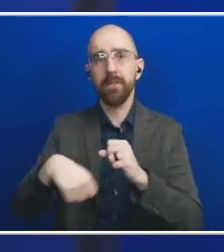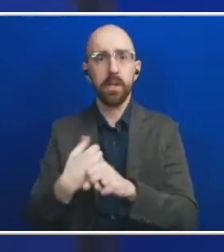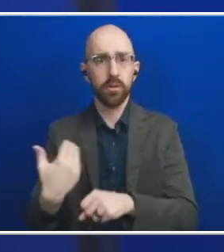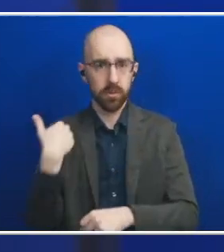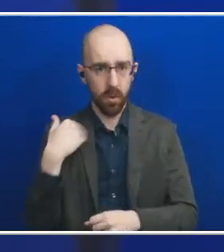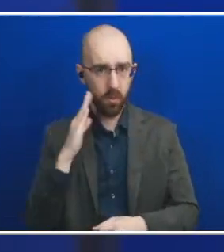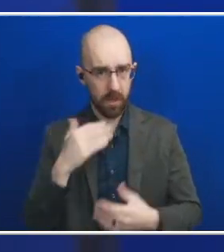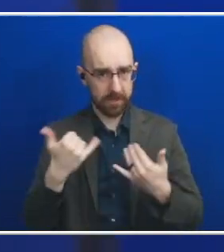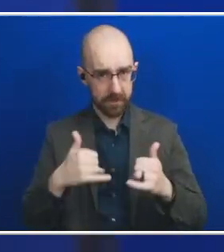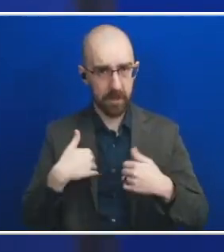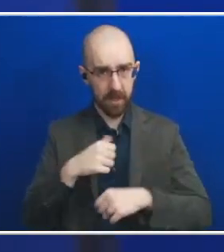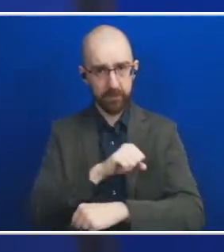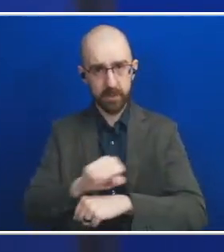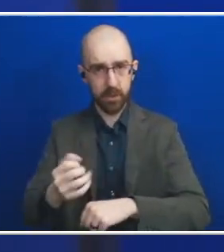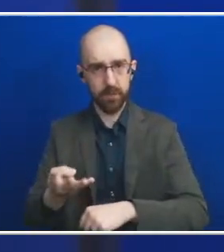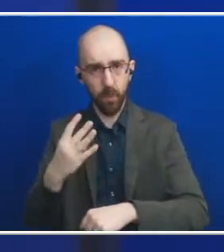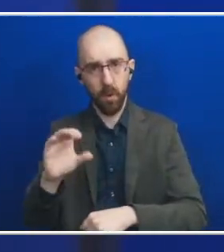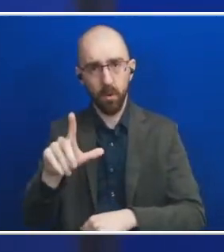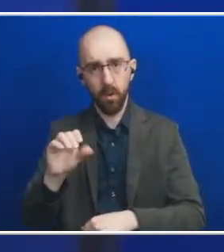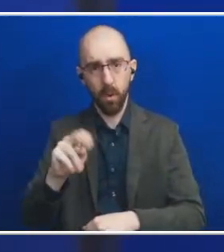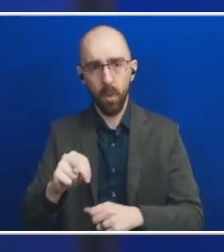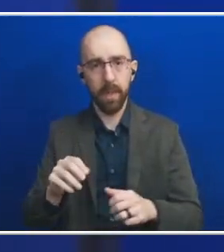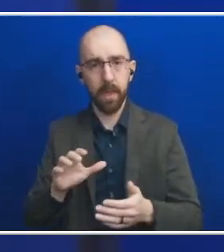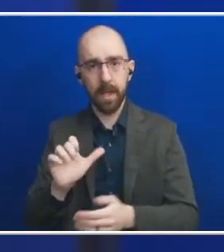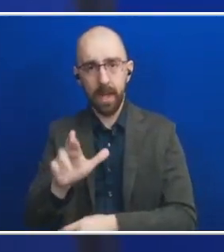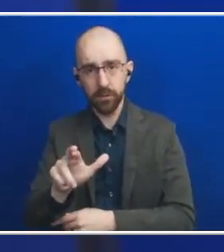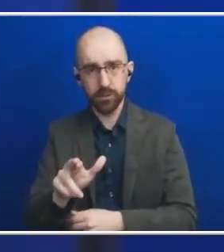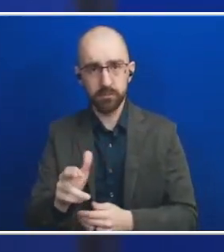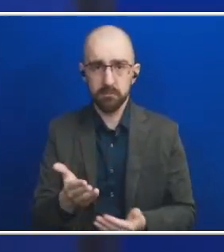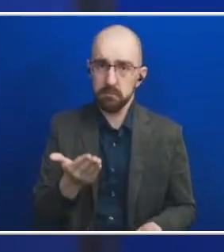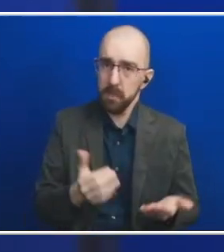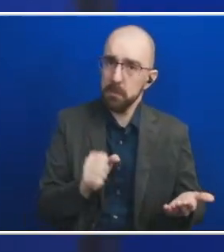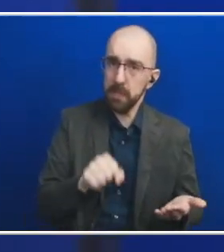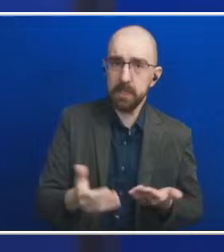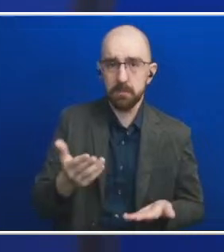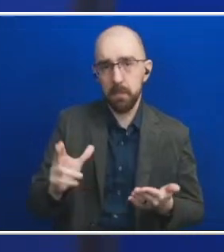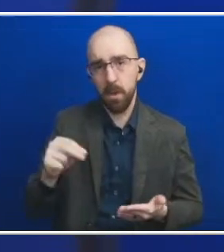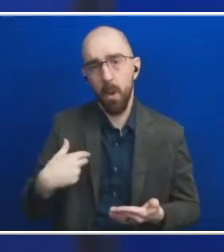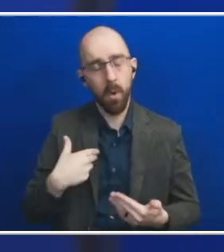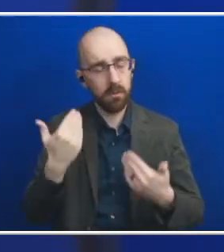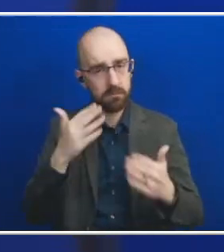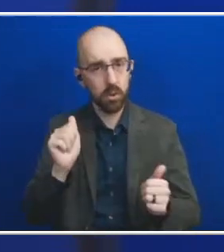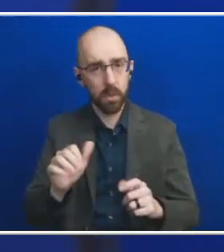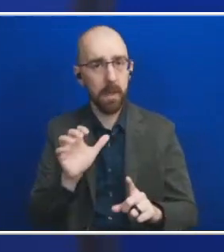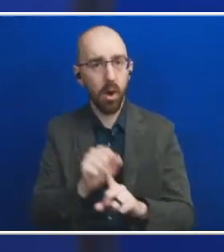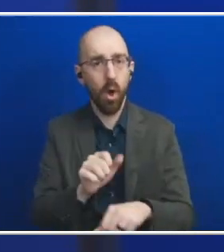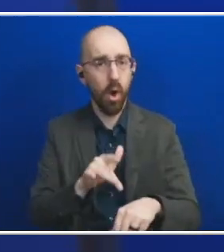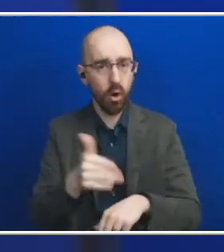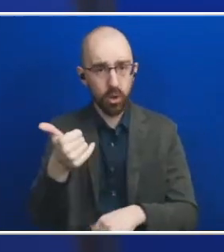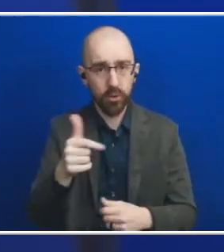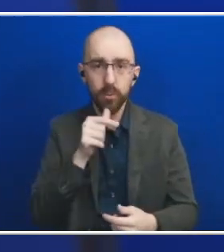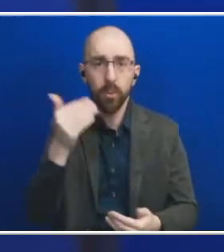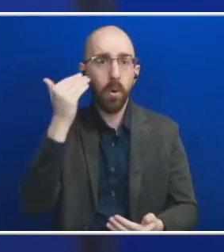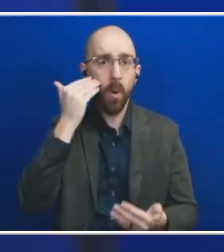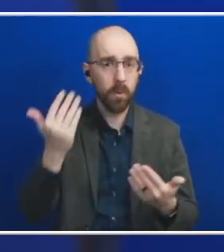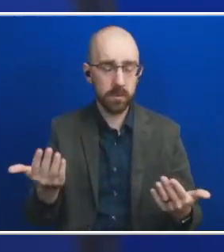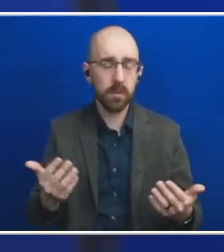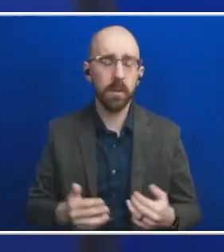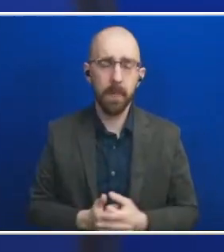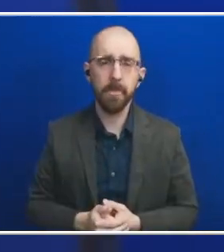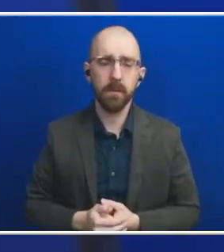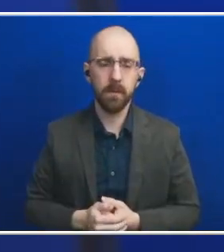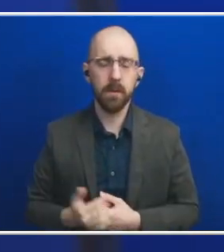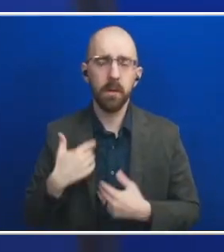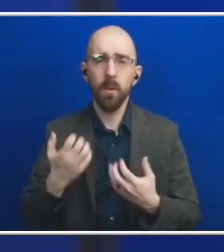colon cancer? Maybe, maybe not. Like, I don't know. It could have been caught earlier. Who knows? So I just want people to be able to